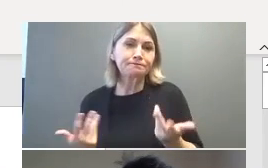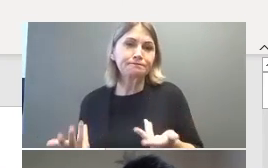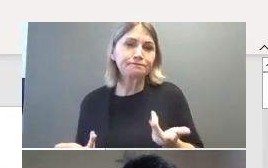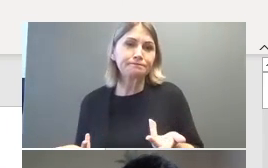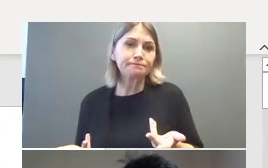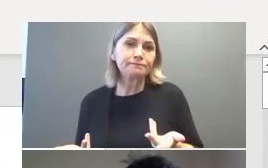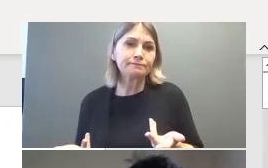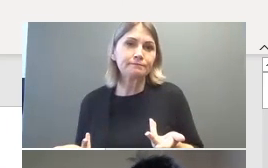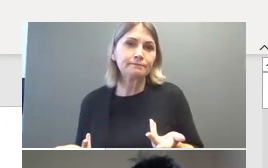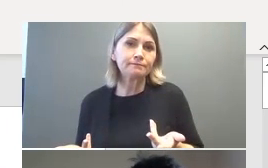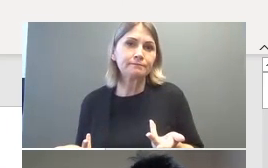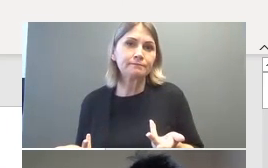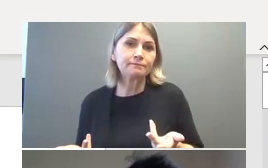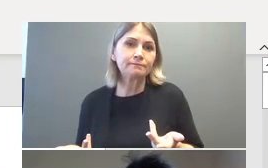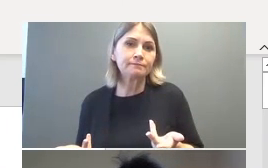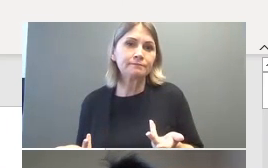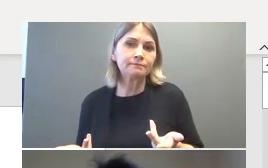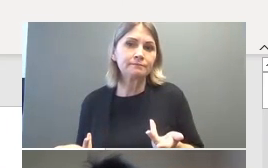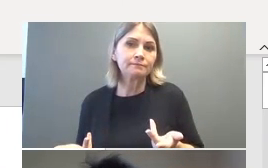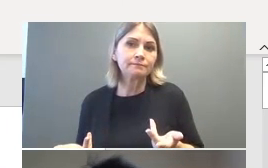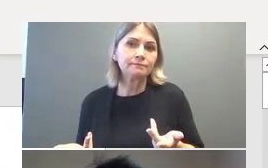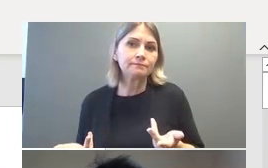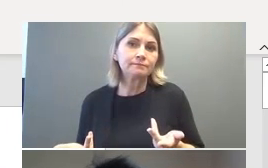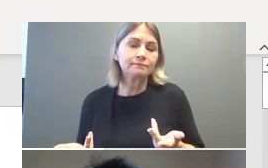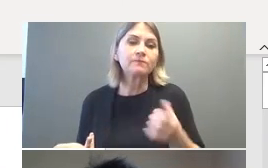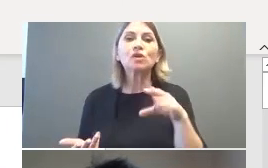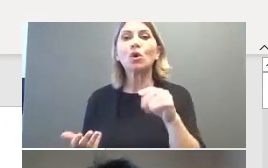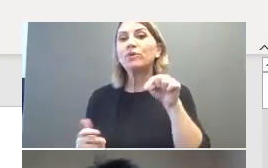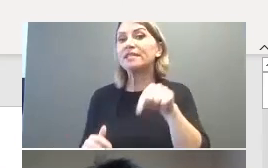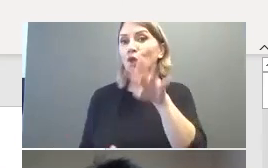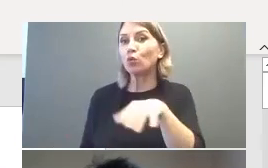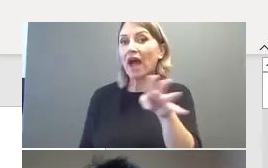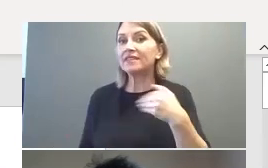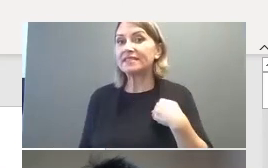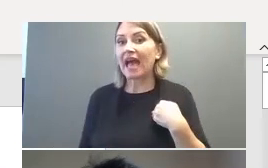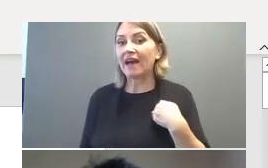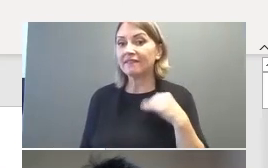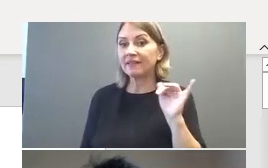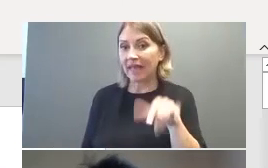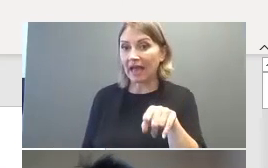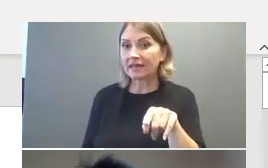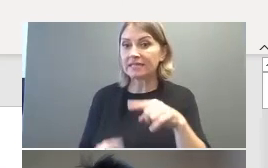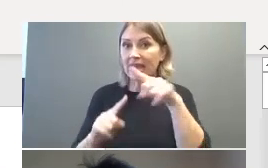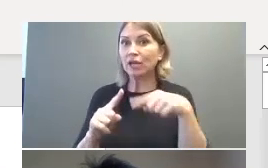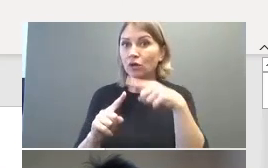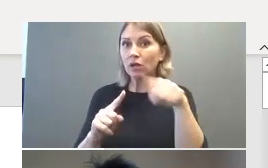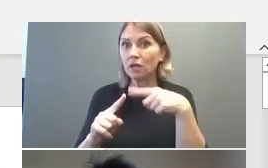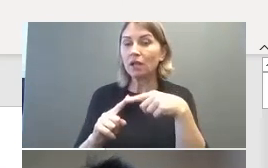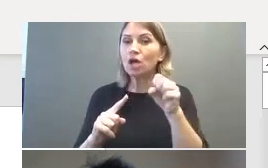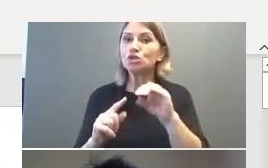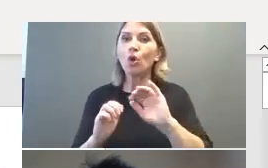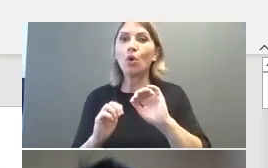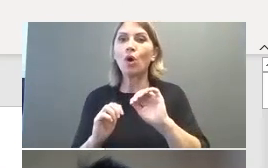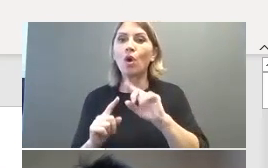right? So the next question comes, so this graph does have a cycle, right? So how would, once